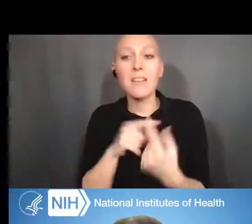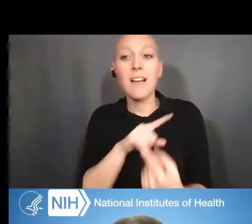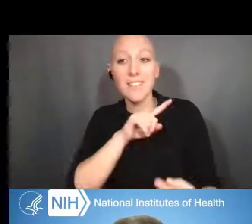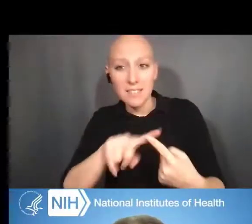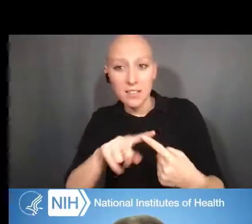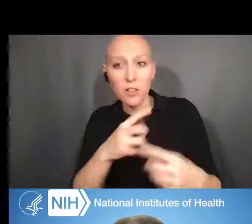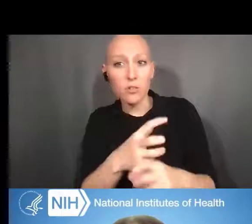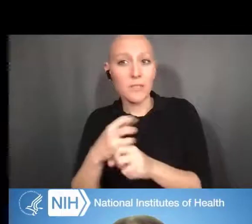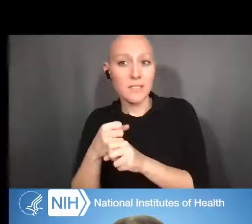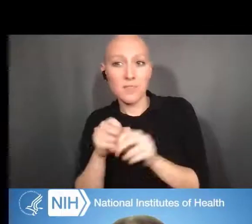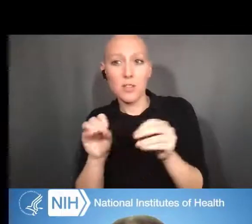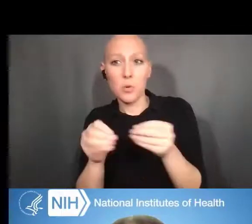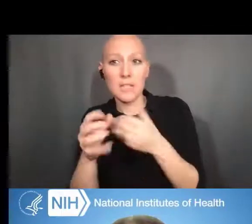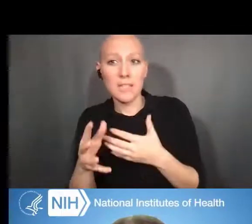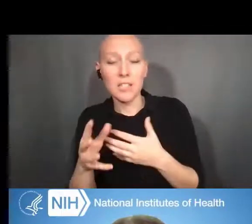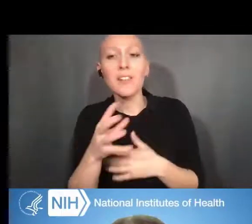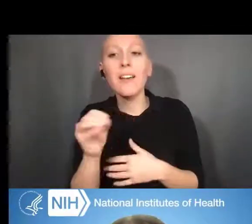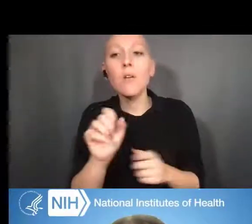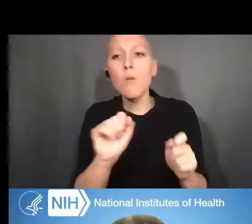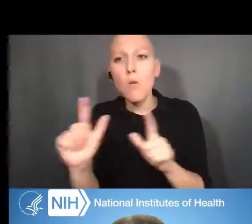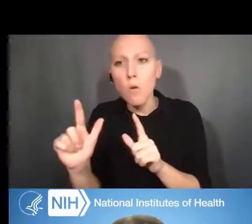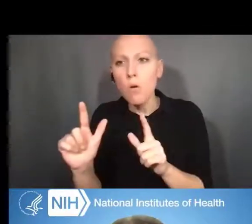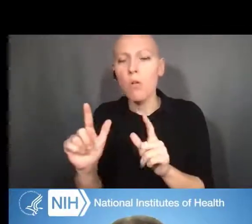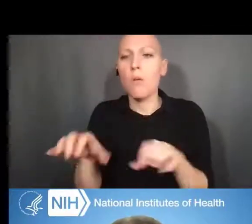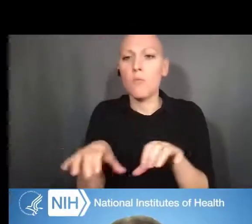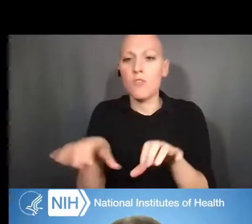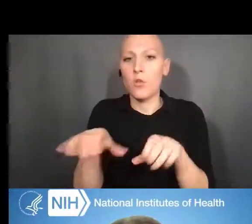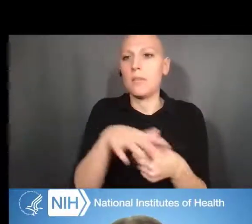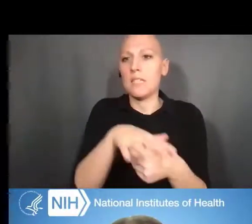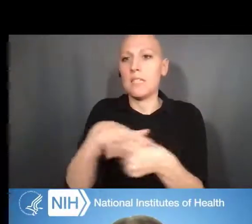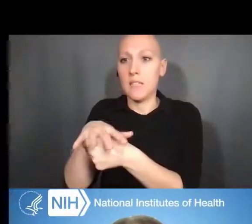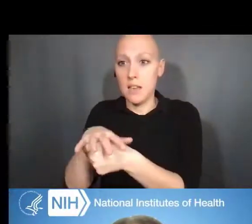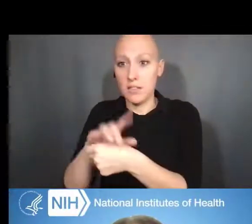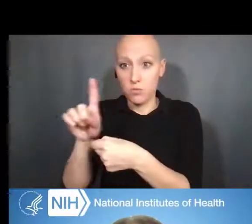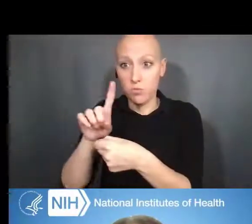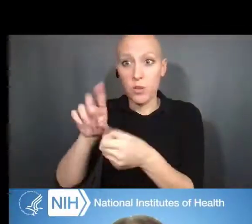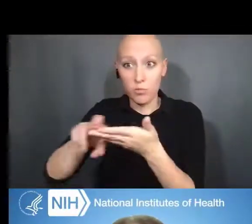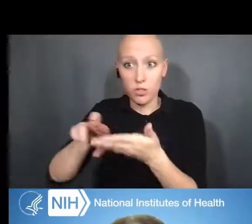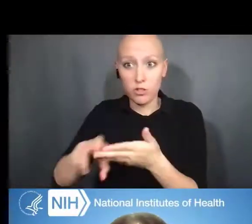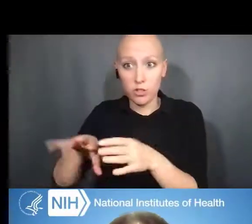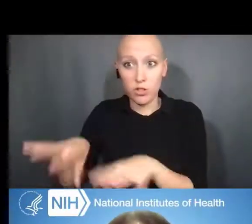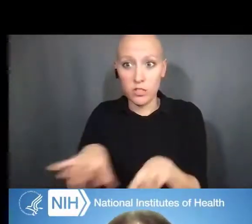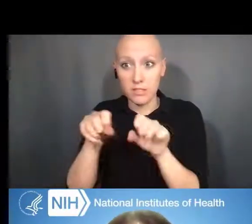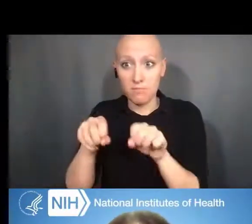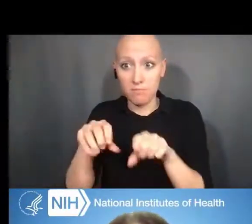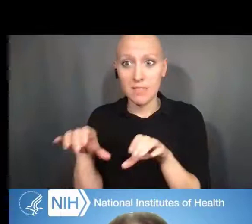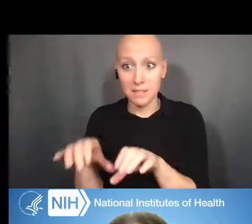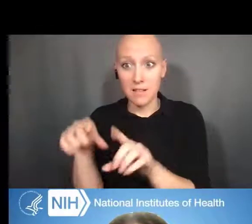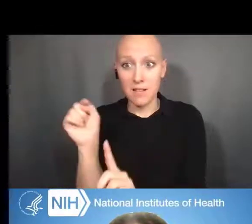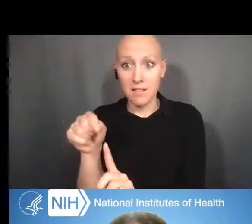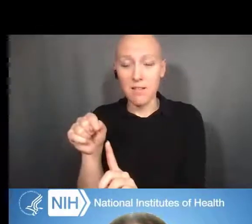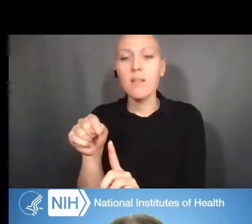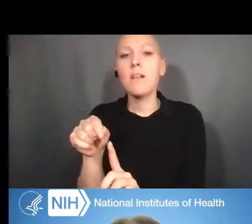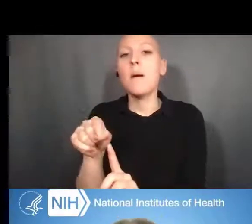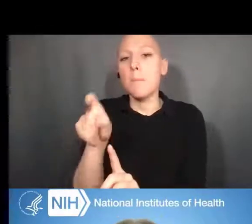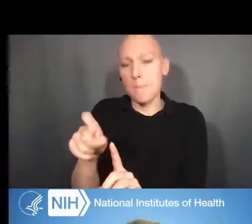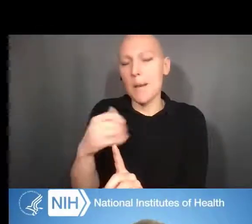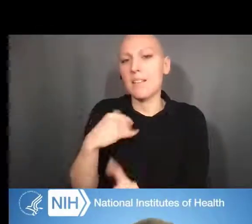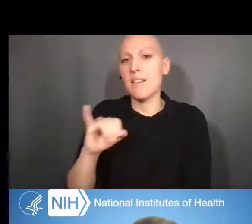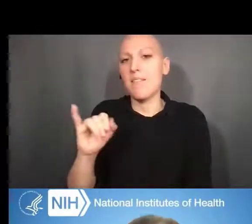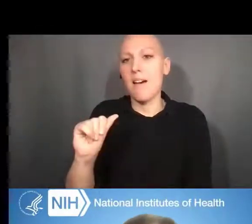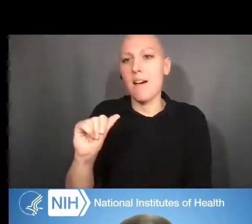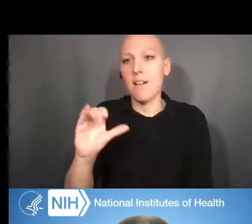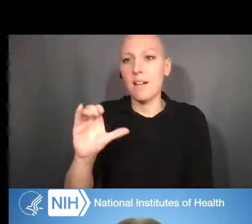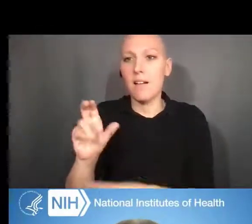all performance sites where animal work will be conducted have provided verification of IACUC approval.